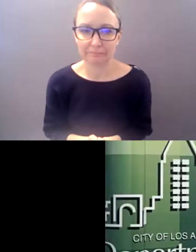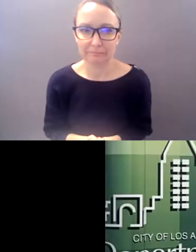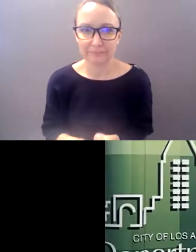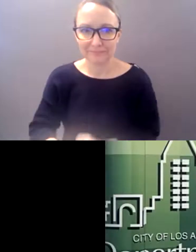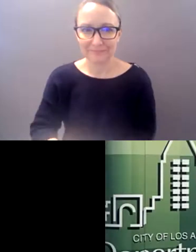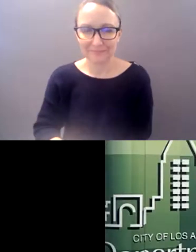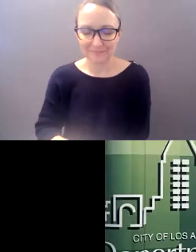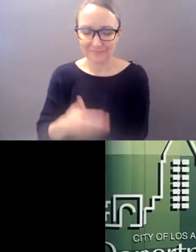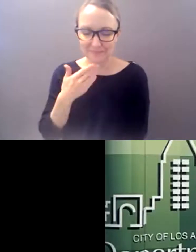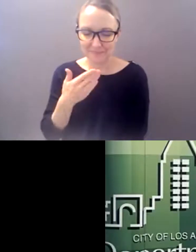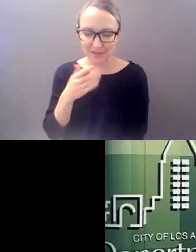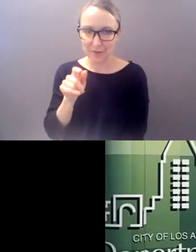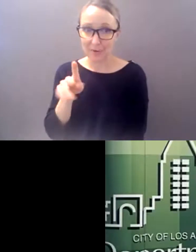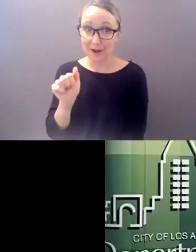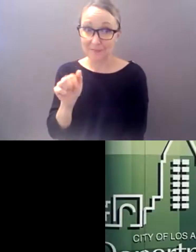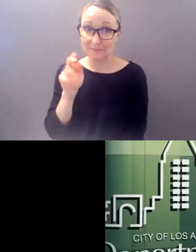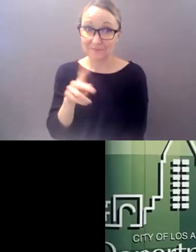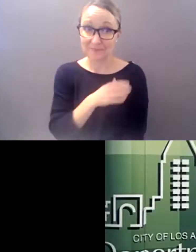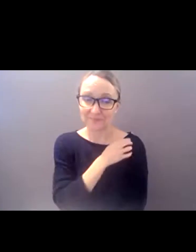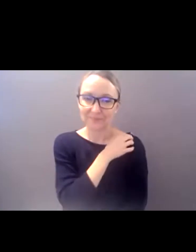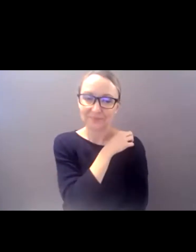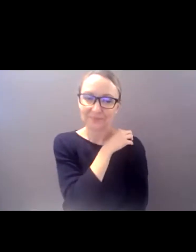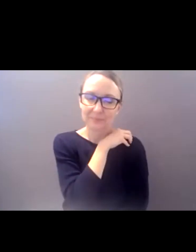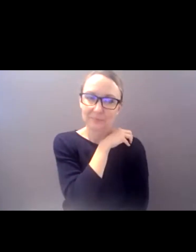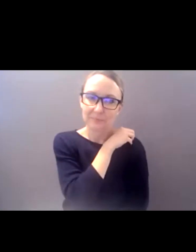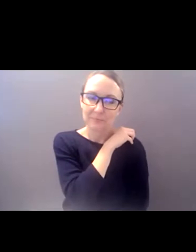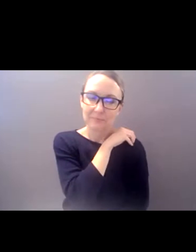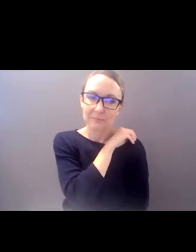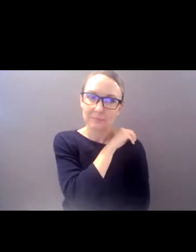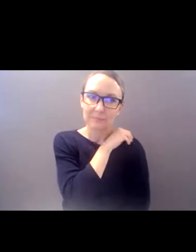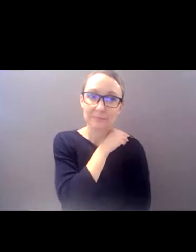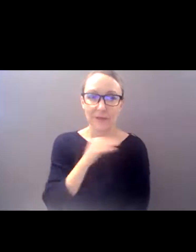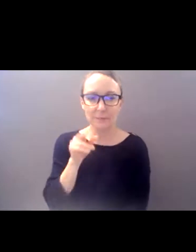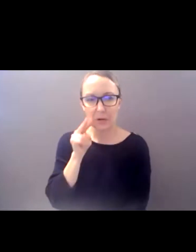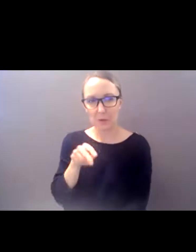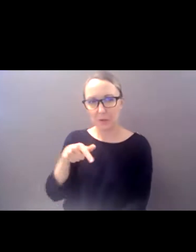Thank you, Laura. So I'll go over to the Q&A.